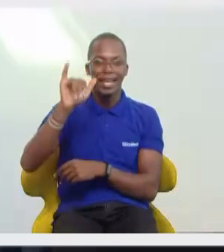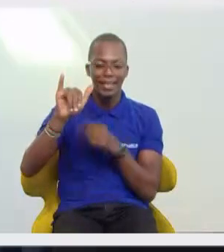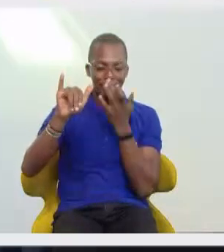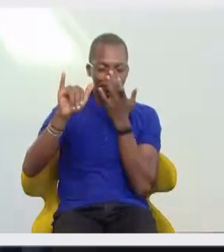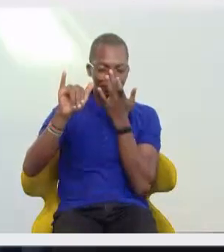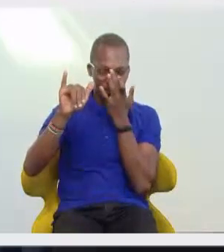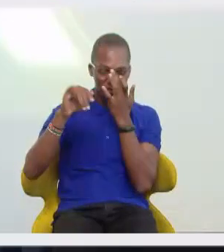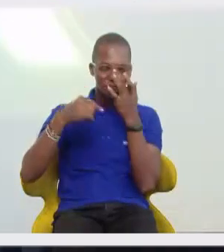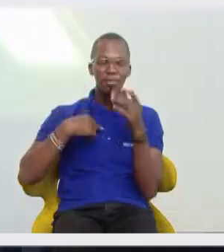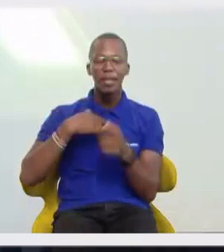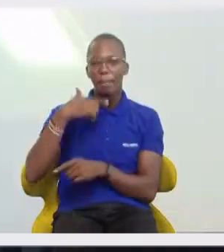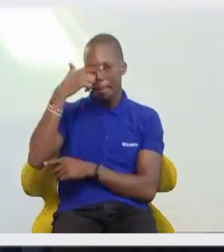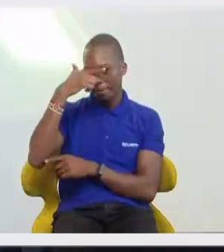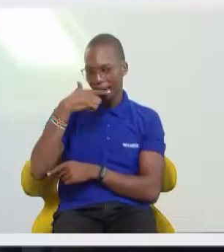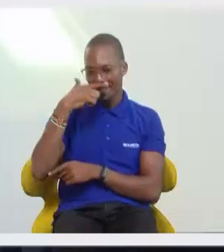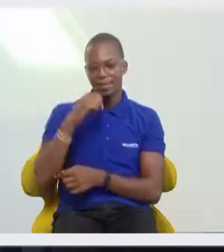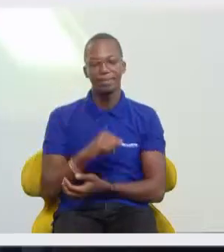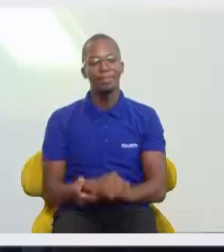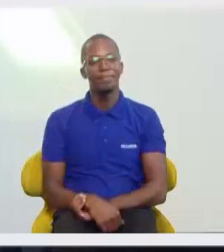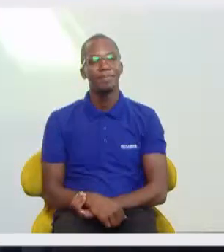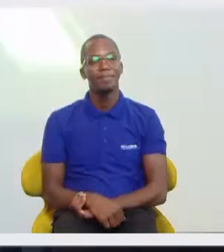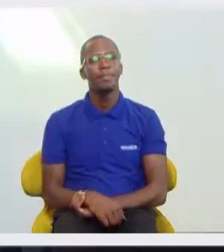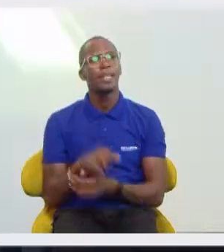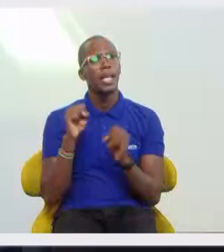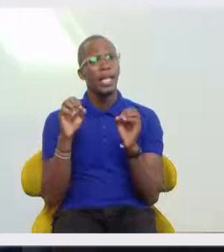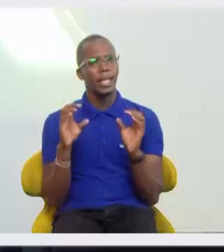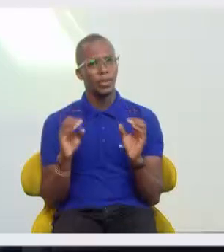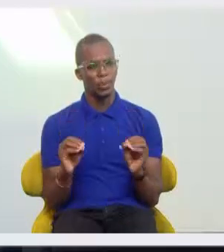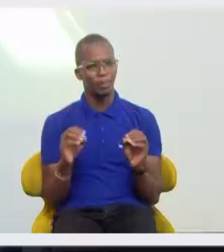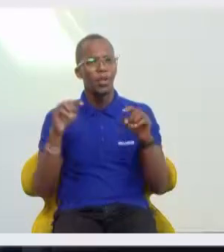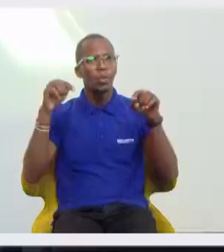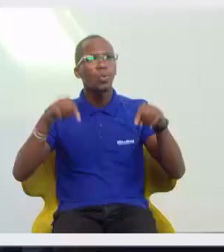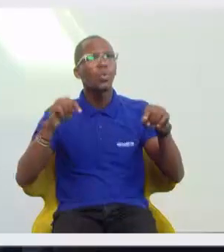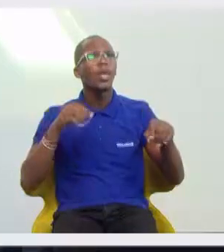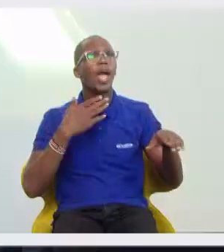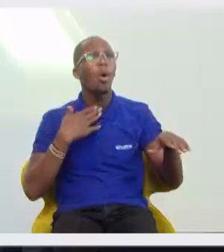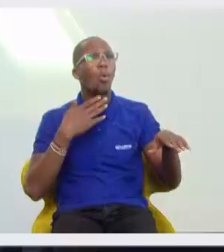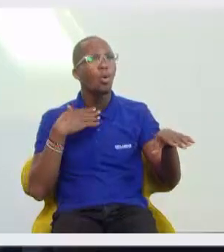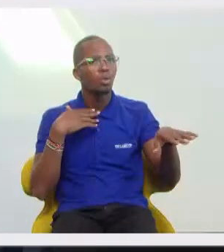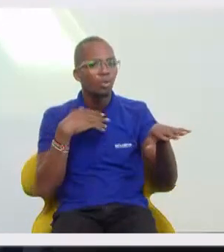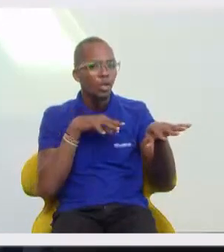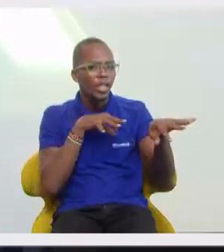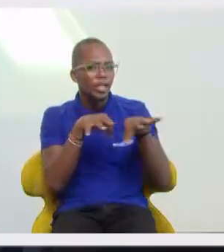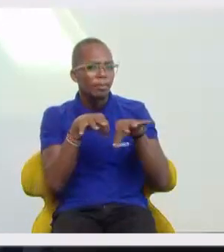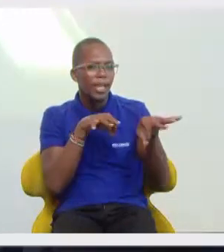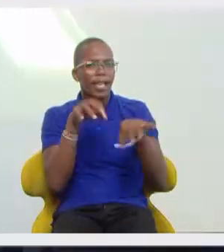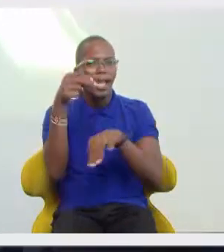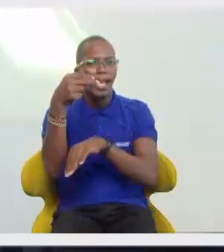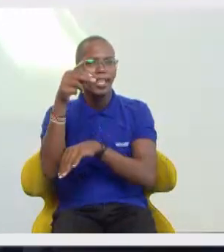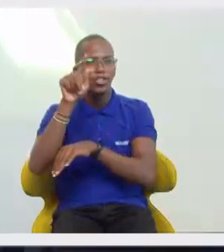a blind person. So today I want to take through the HTML. First of